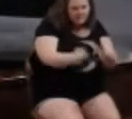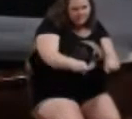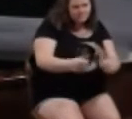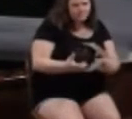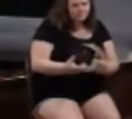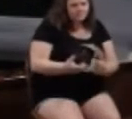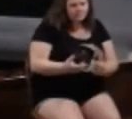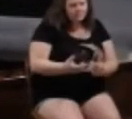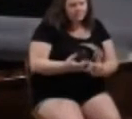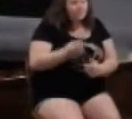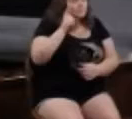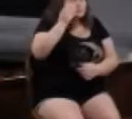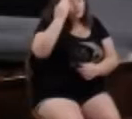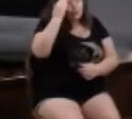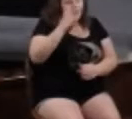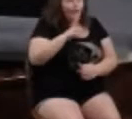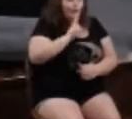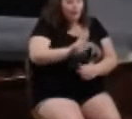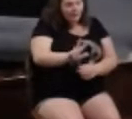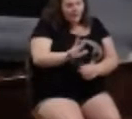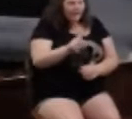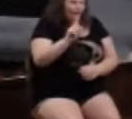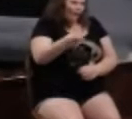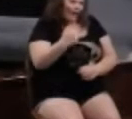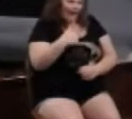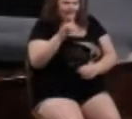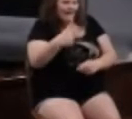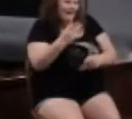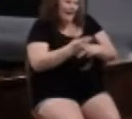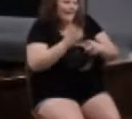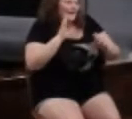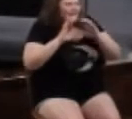Because you know the three-year-olds are the only ones that can really have those type of conversations. conversations.